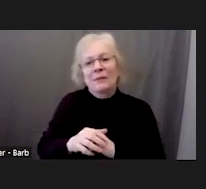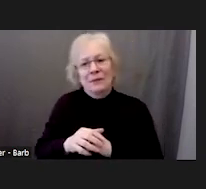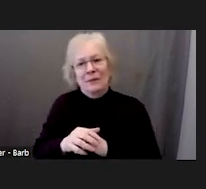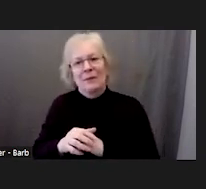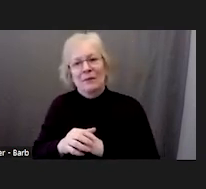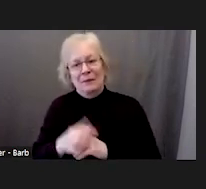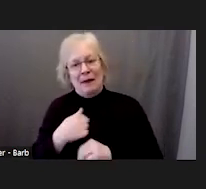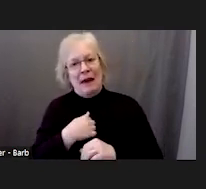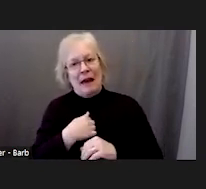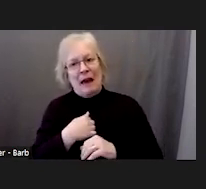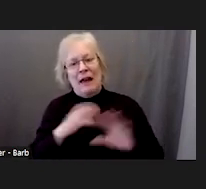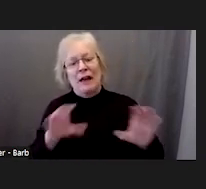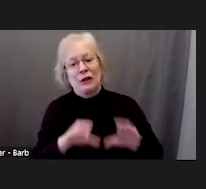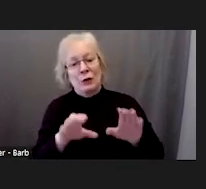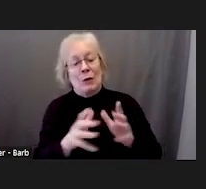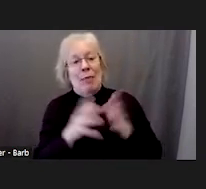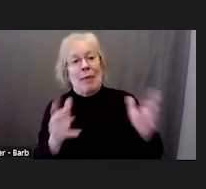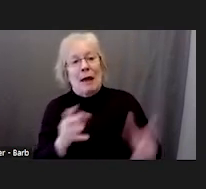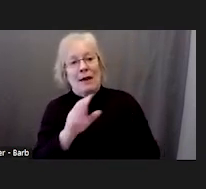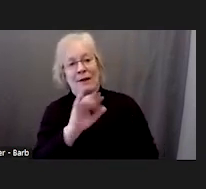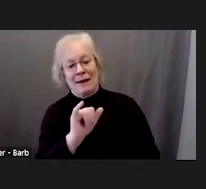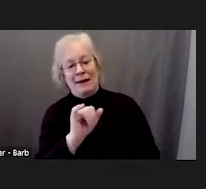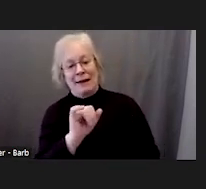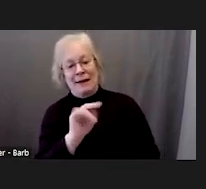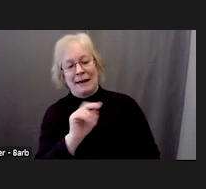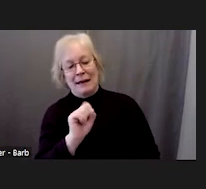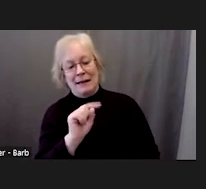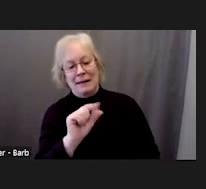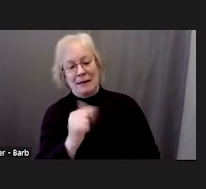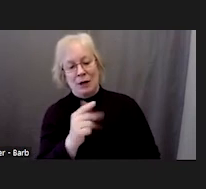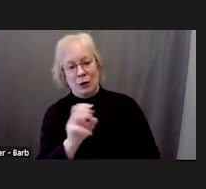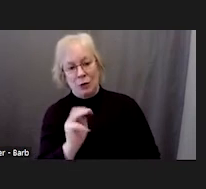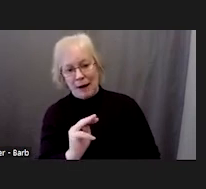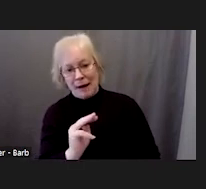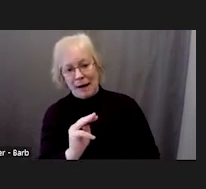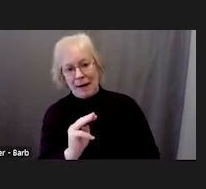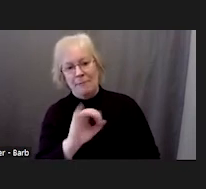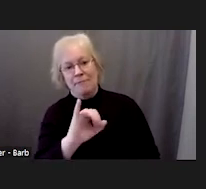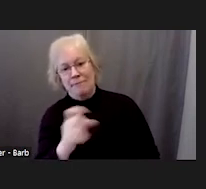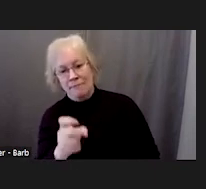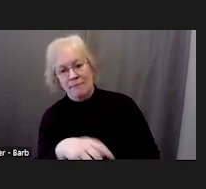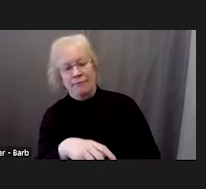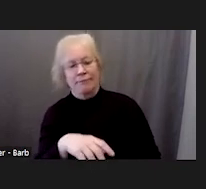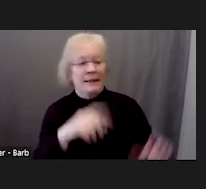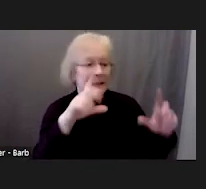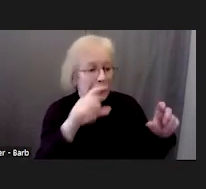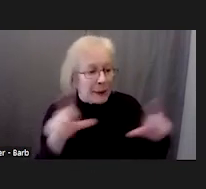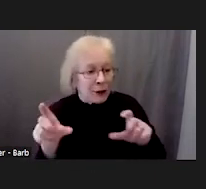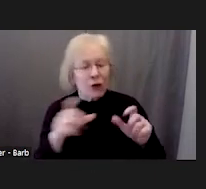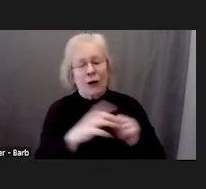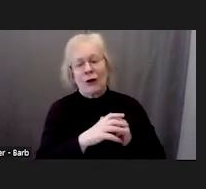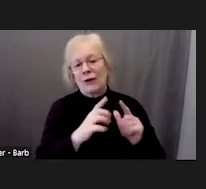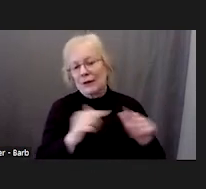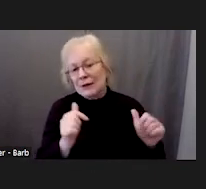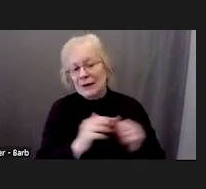I do a lot of Instagram and like taking pictures and stuff. And yeah, I take a lot